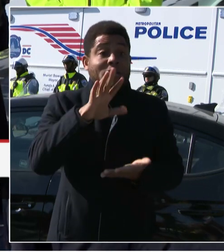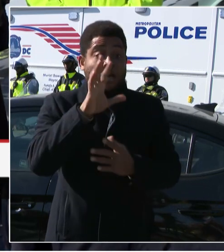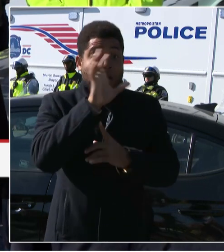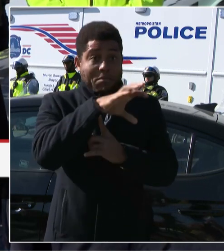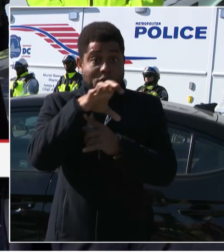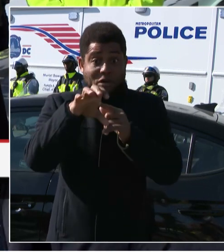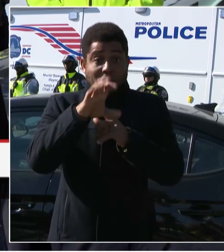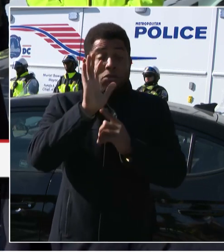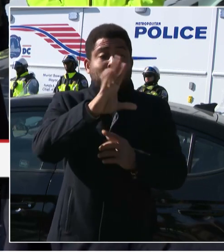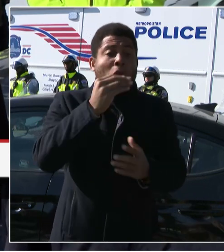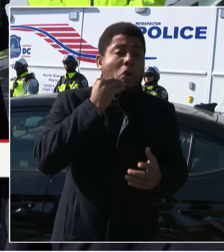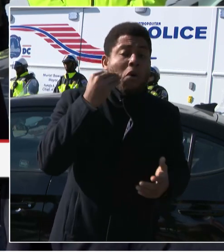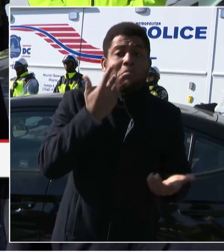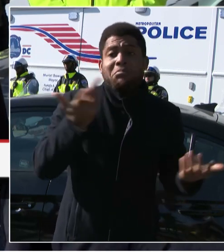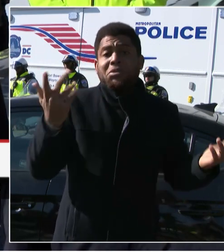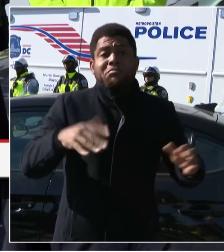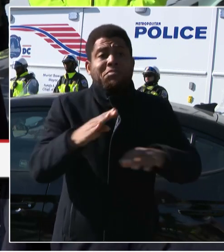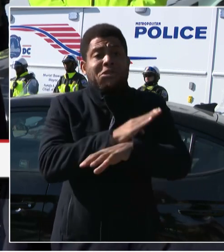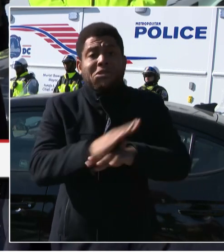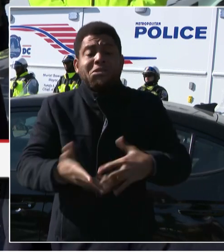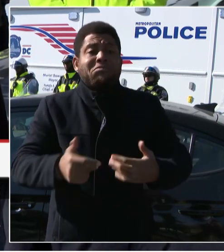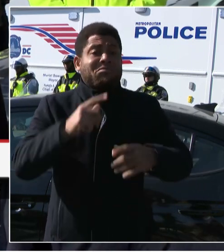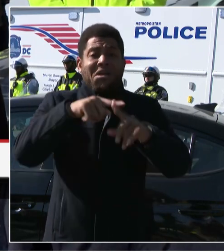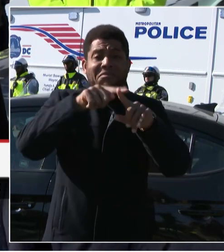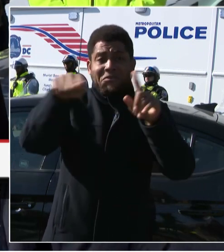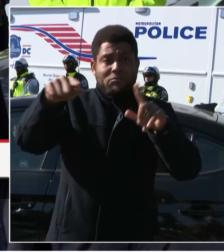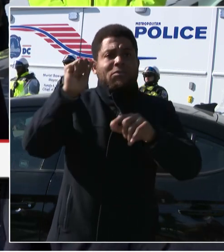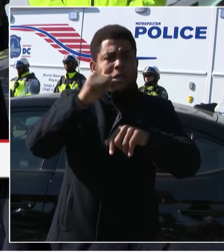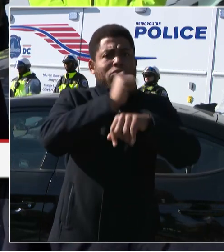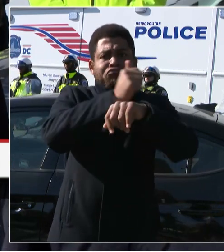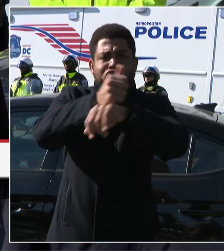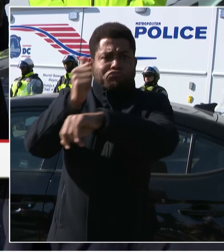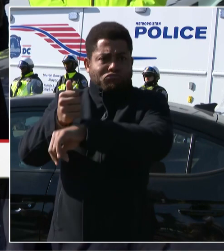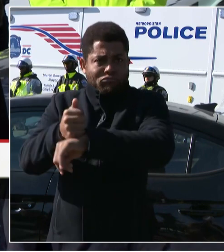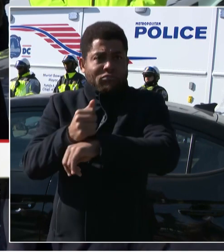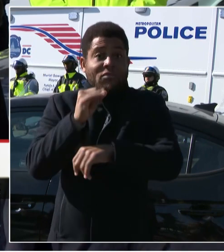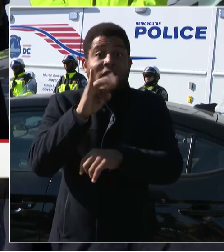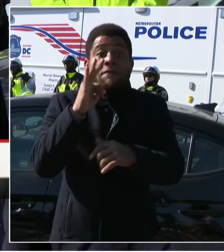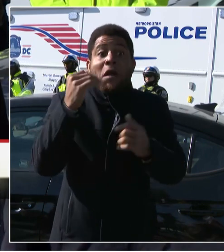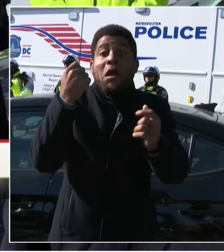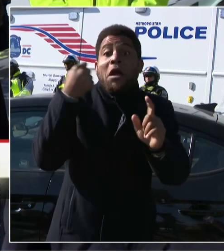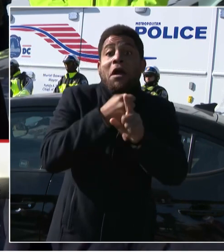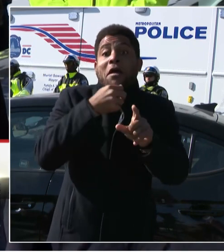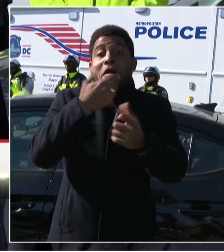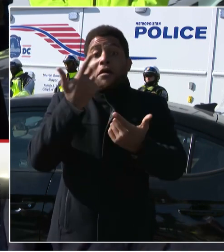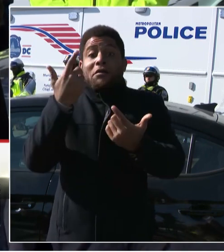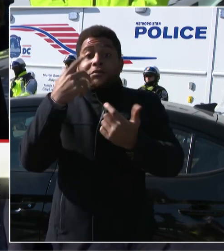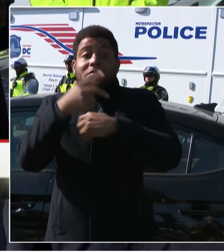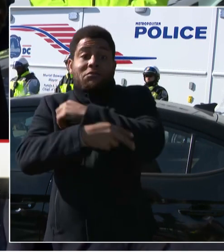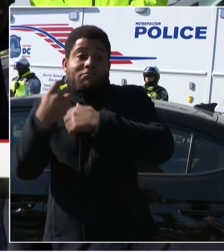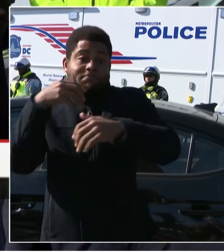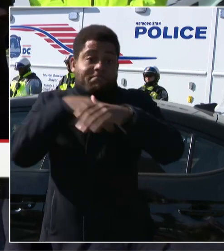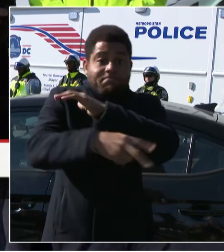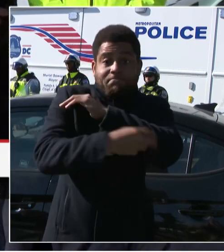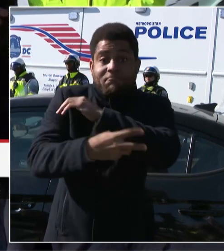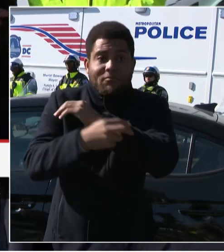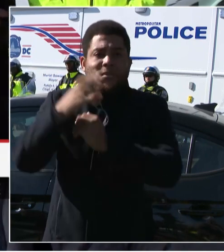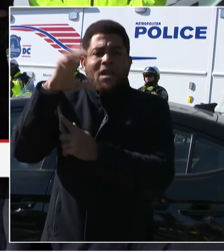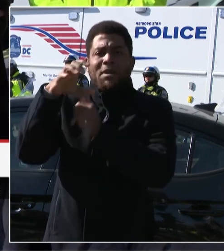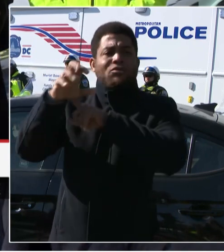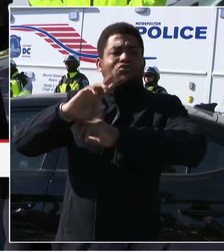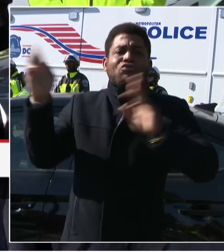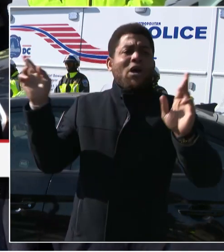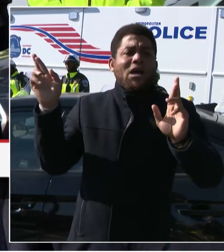in the awful case that there is a crime, the chief will tell you how much that video evidence helps